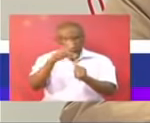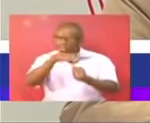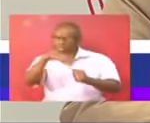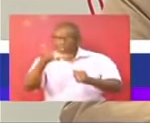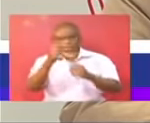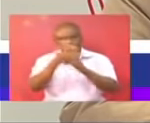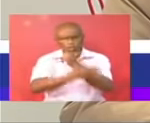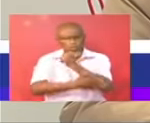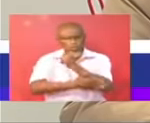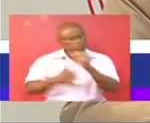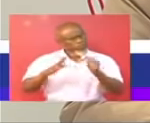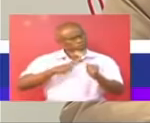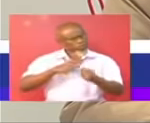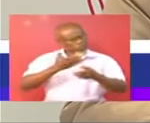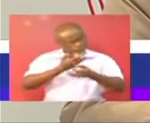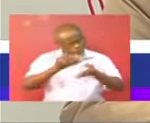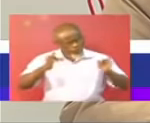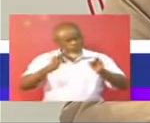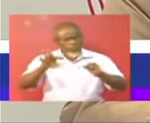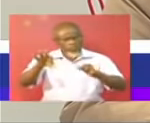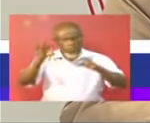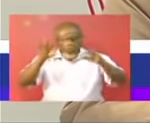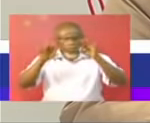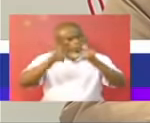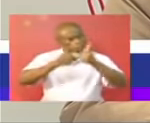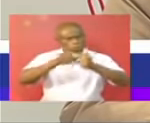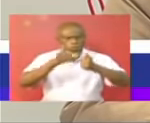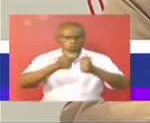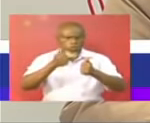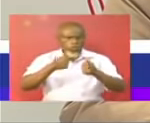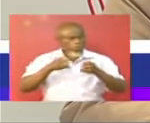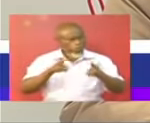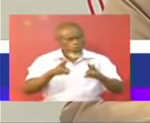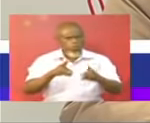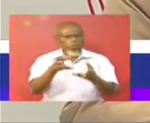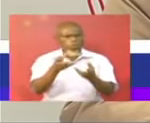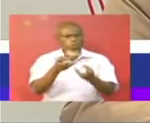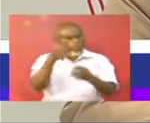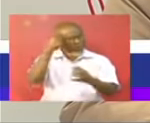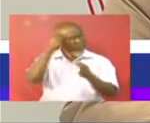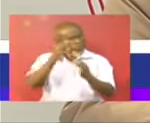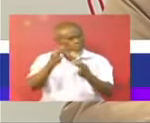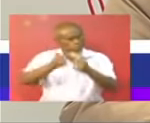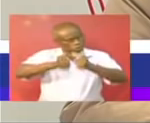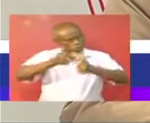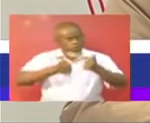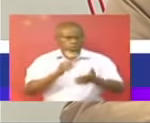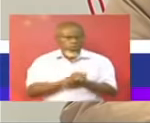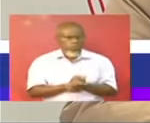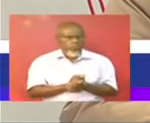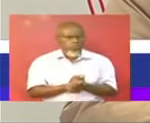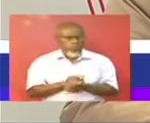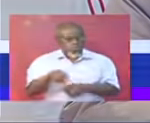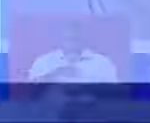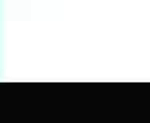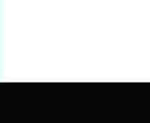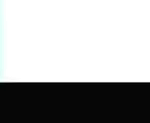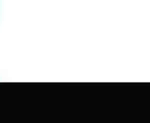consider. So it is a country-by-country sort of decision, but we've decided to align ourselves fully with the WHO.